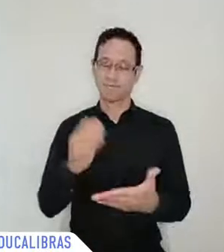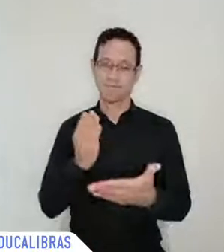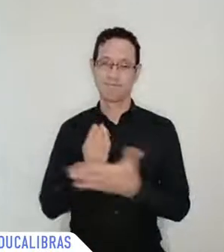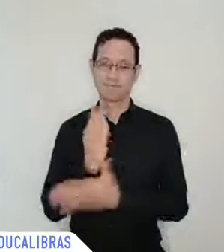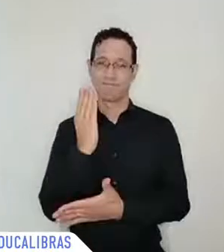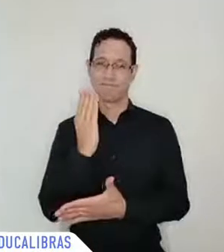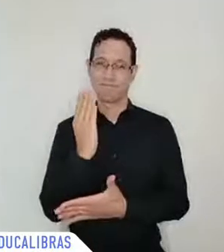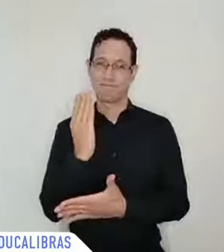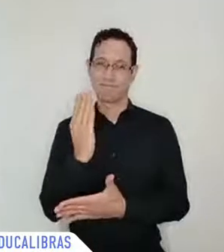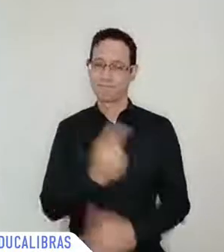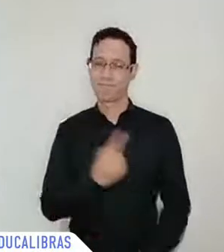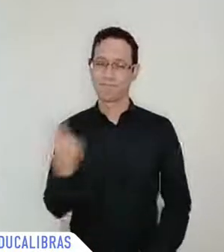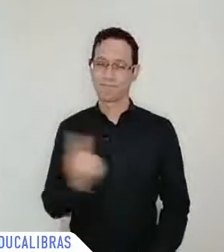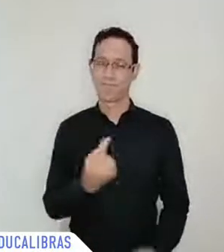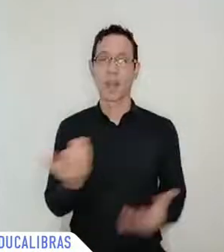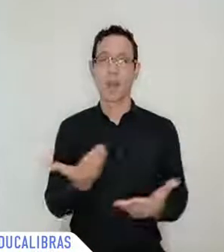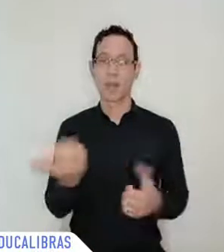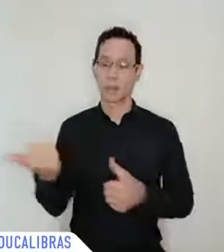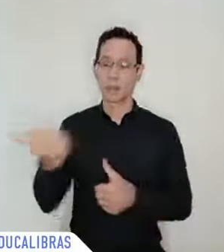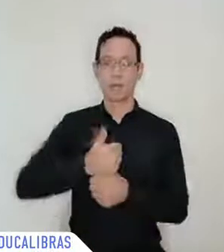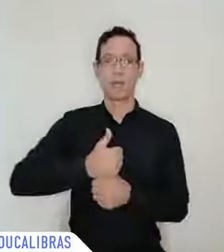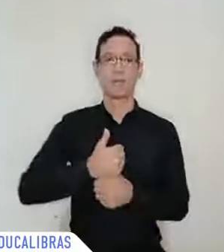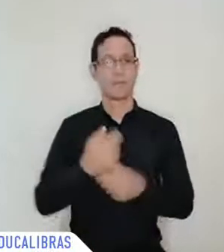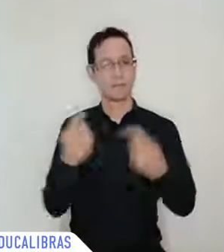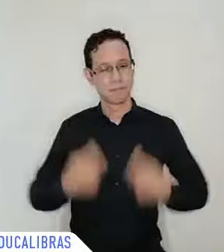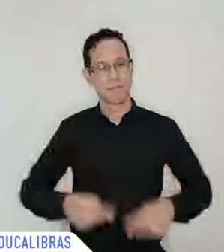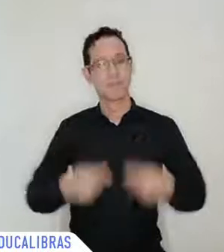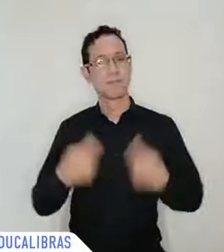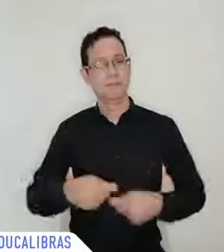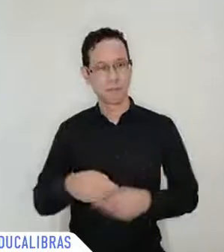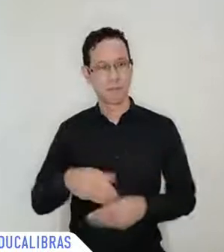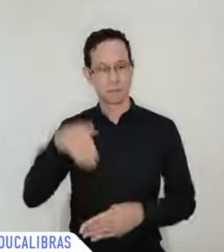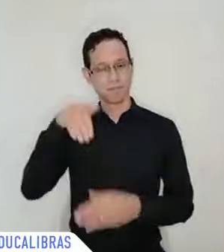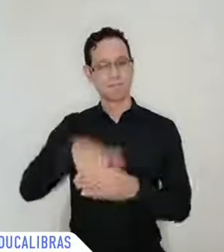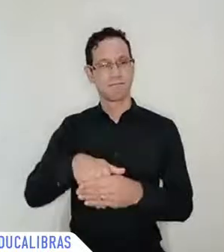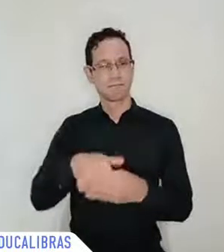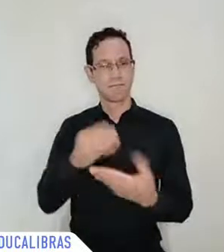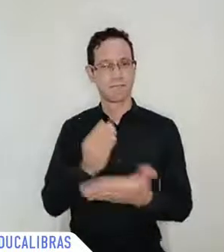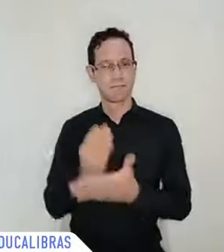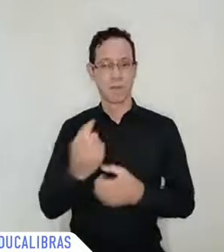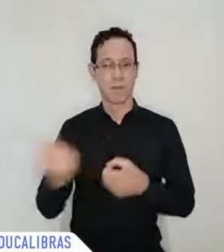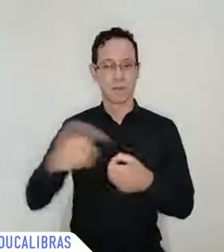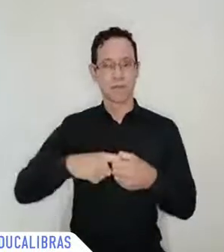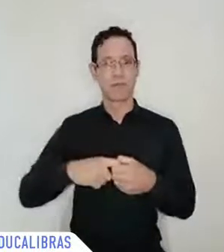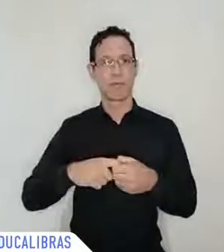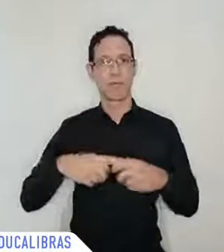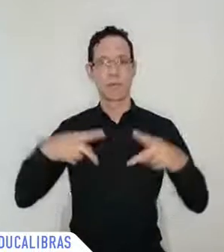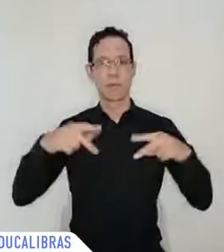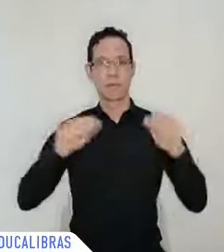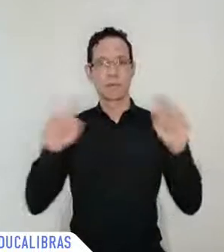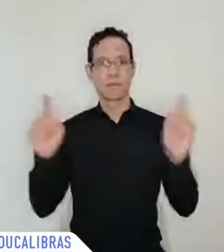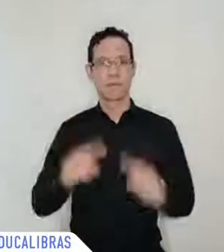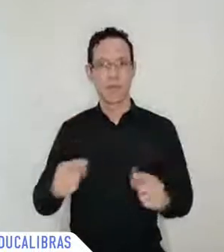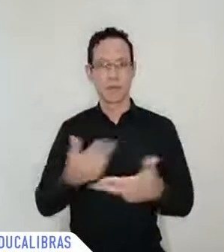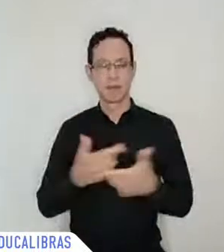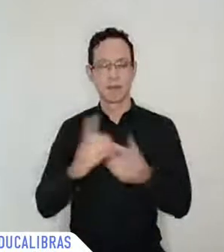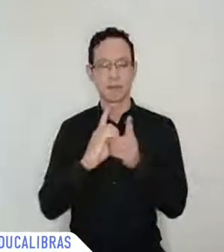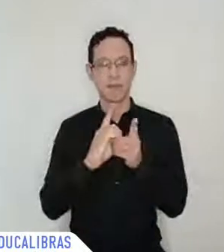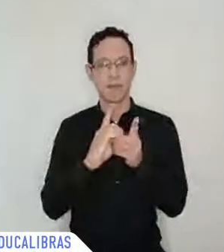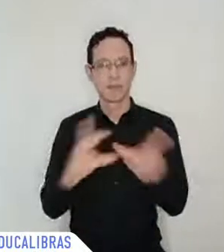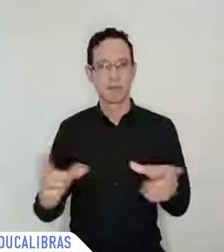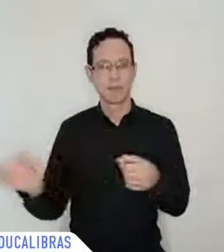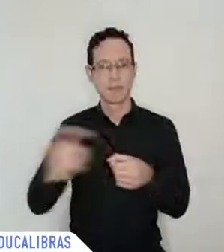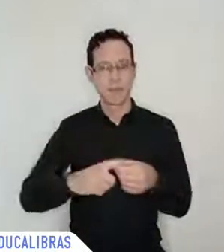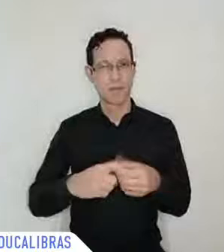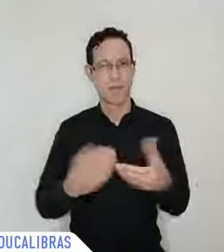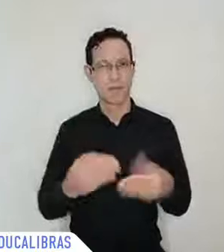elected a totalitarian leader, so we need to elect another one that